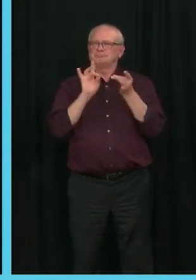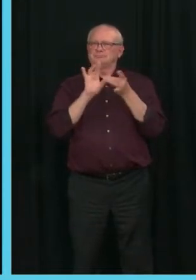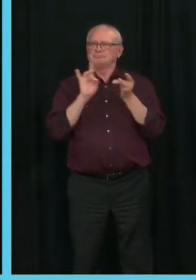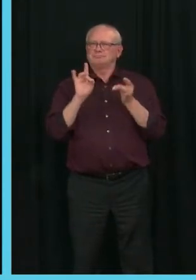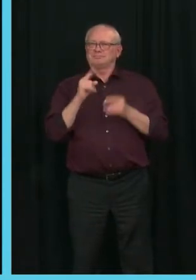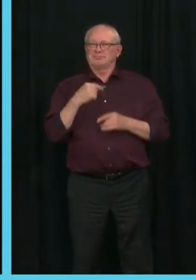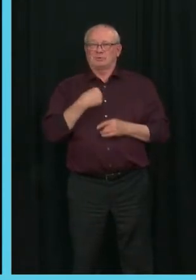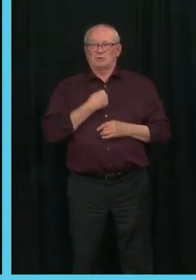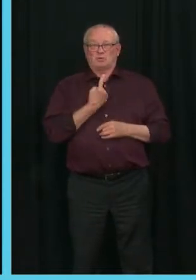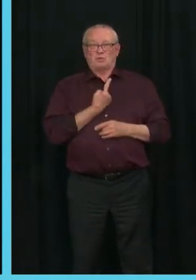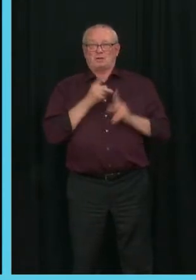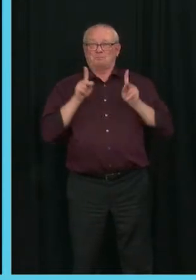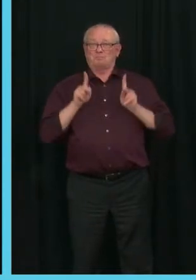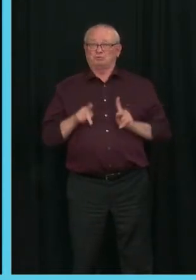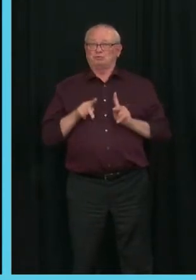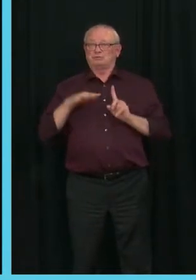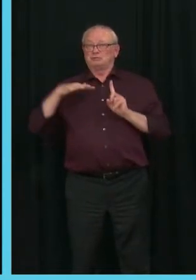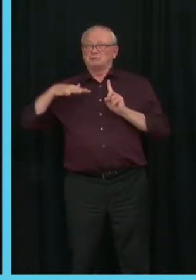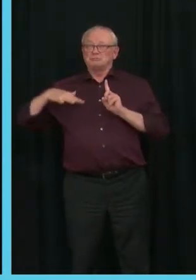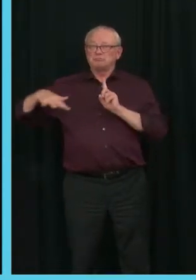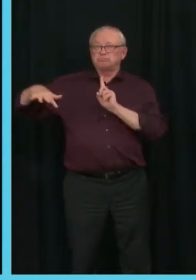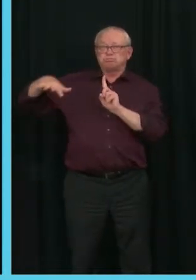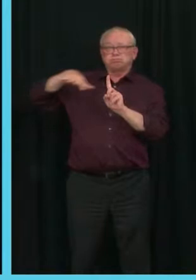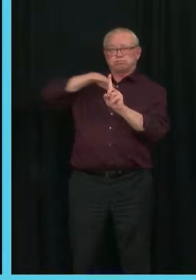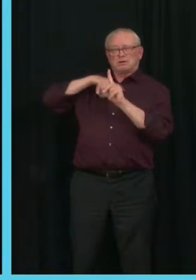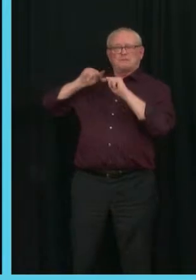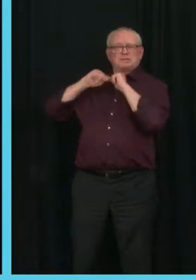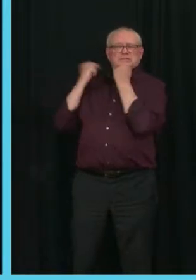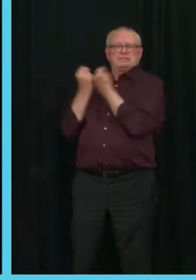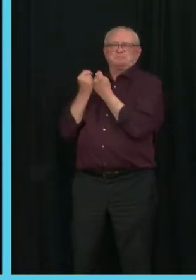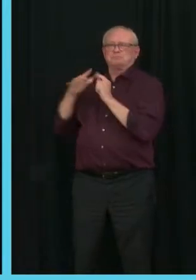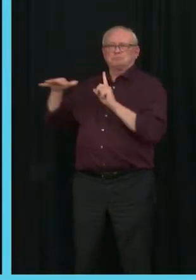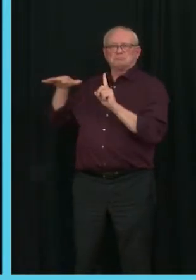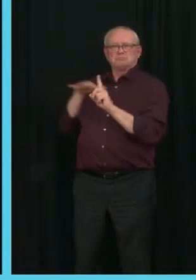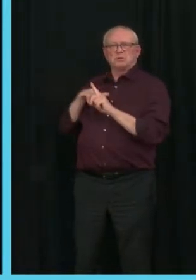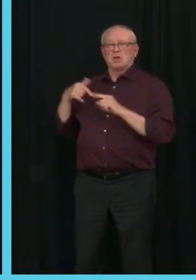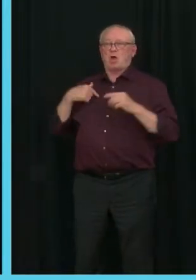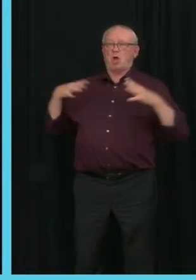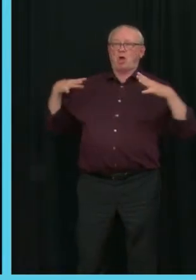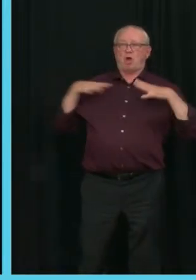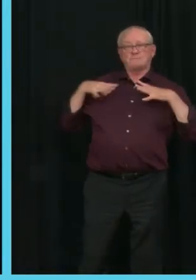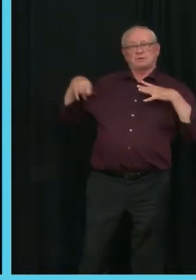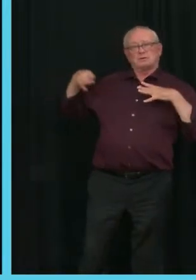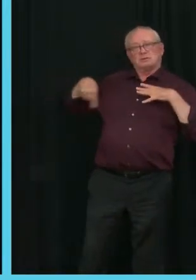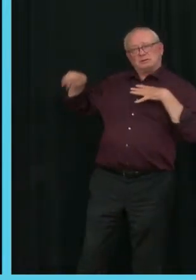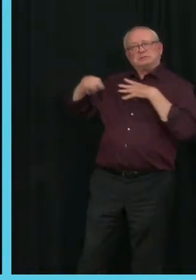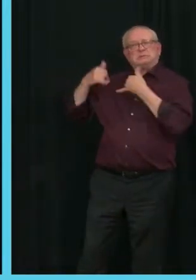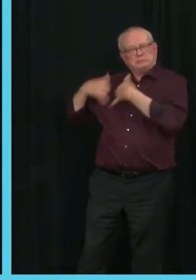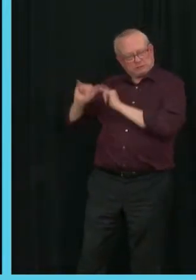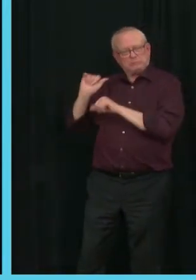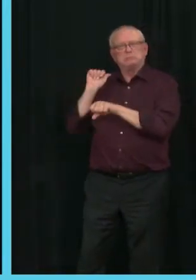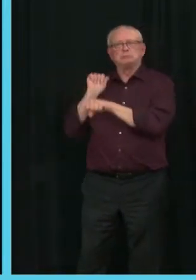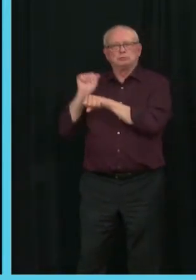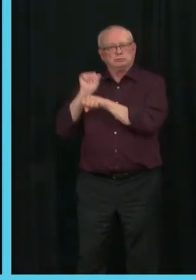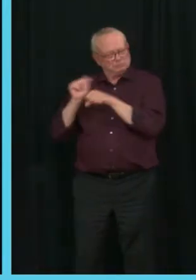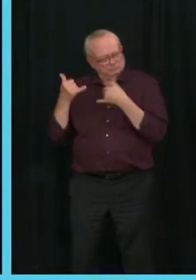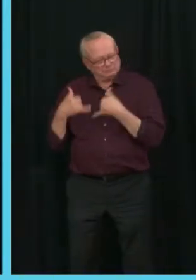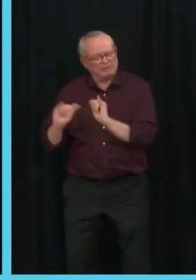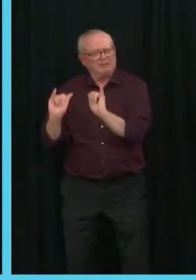remarkable team, and they will continue to keep you updated and informed while I am away. Turning to today's